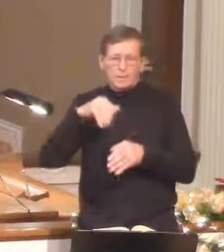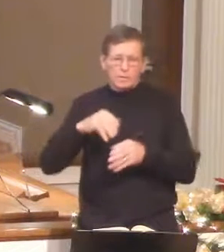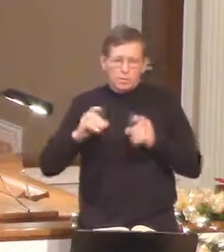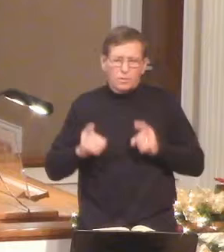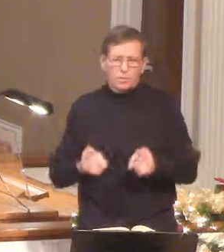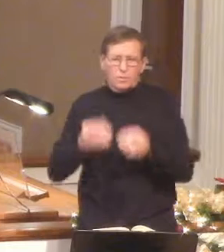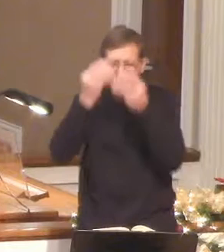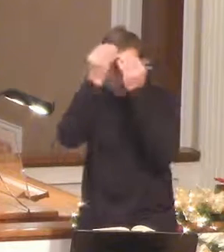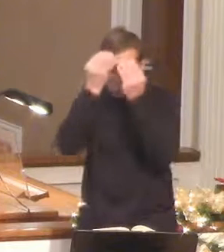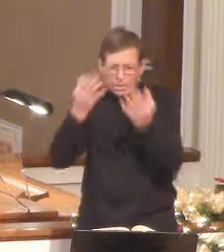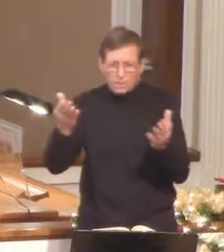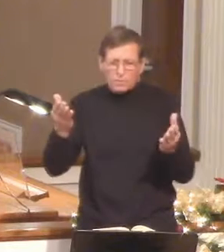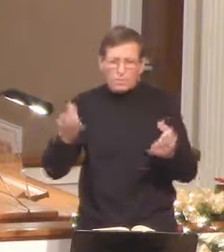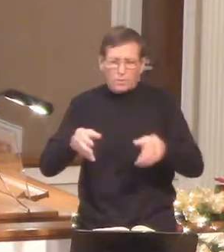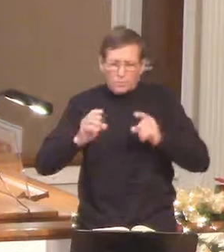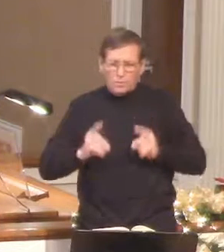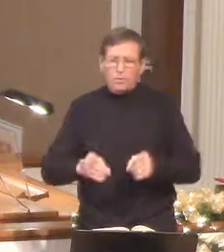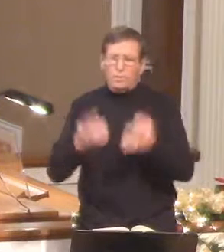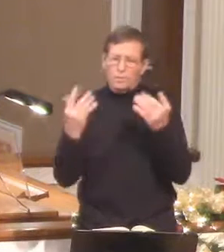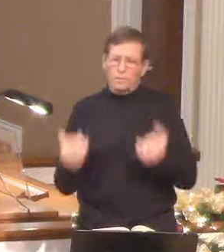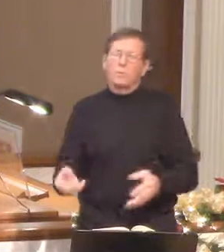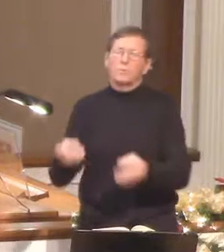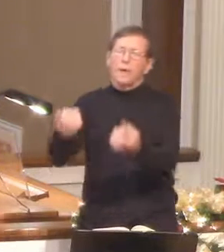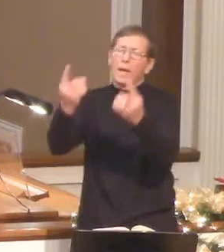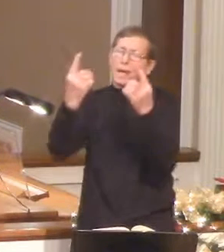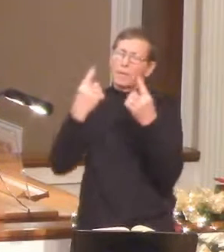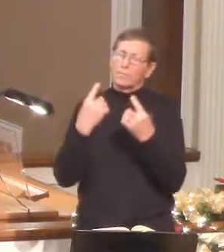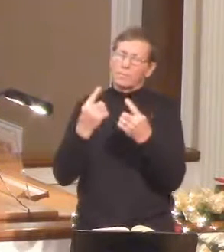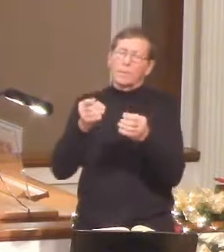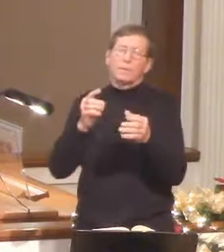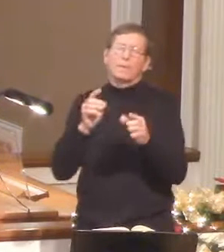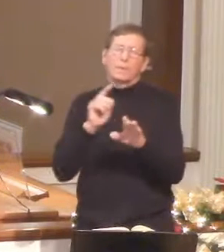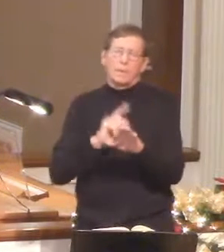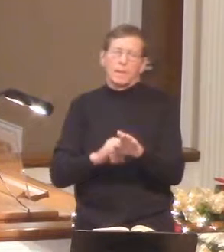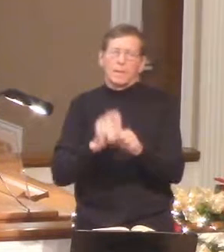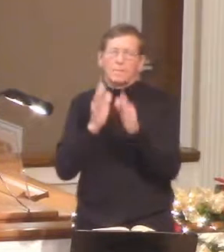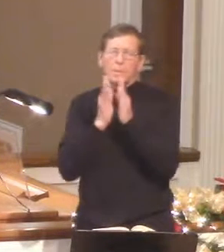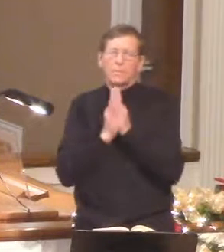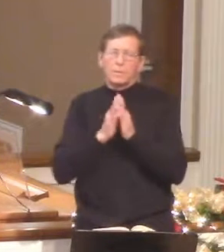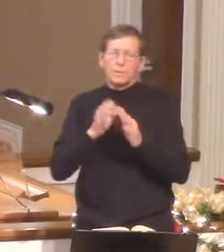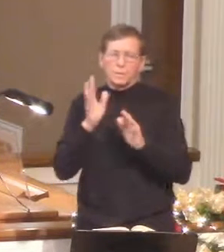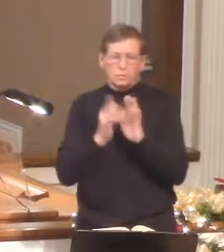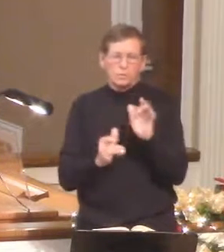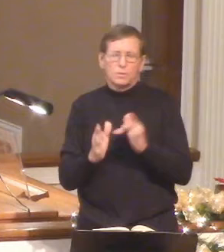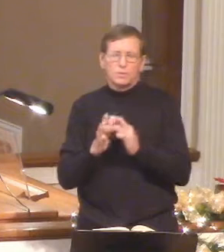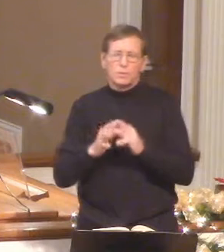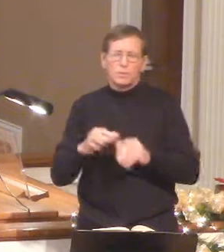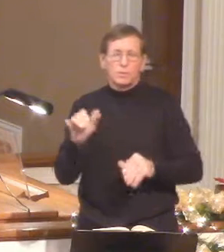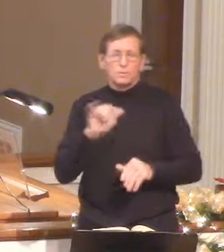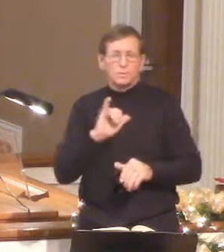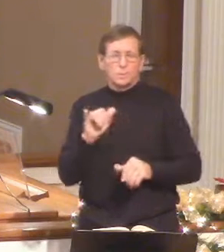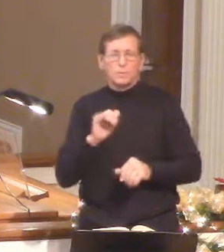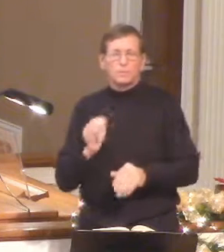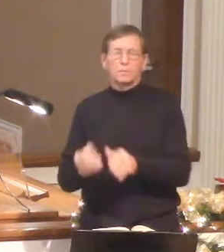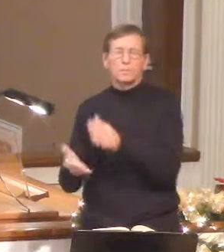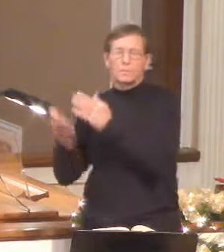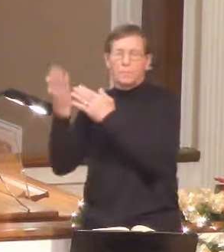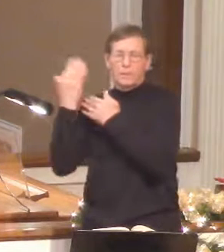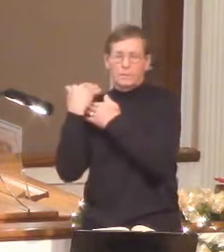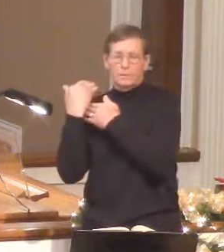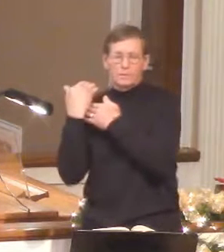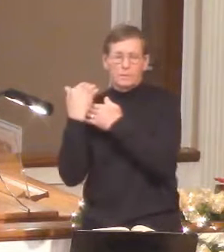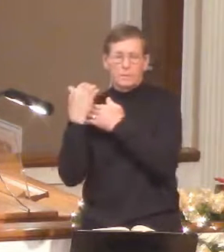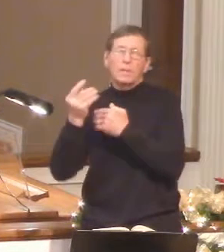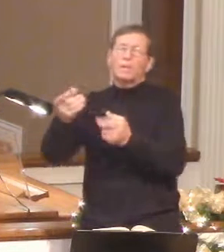I pray that Jesus, as he has come in the past, that he would come into hearts during this